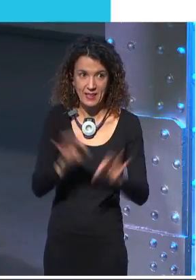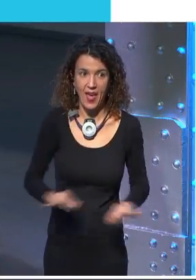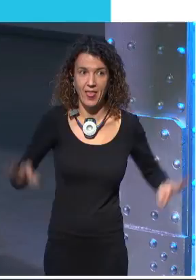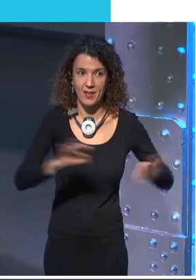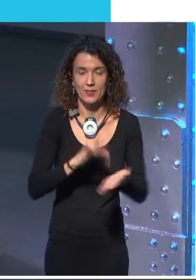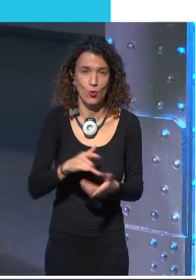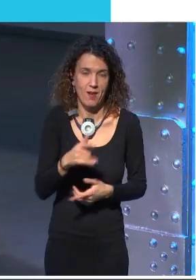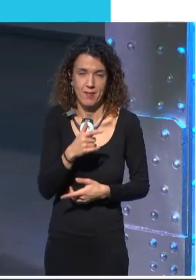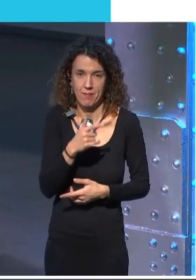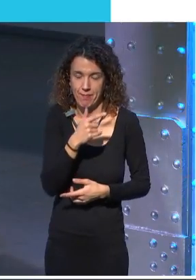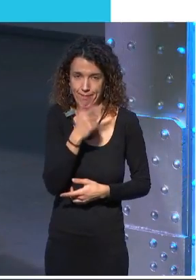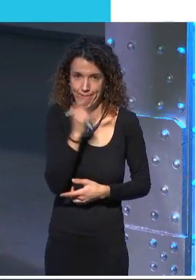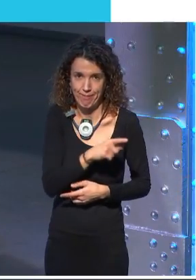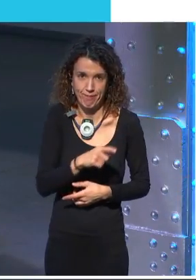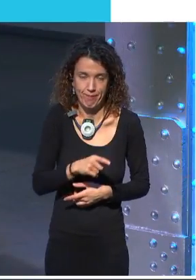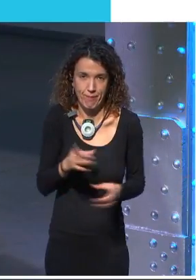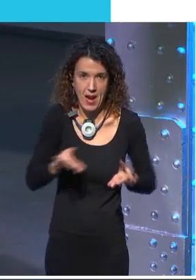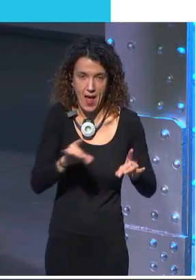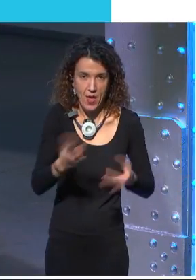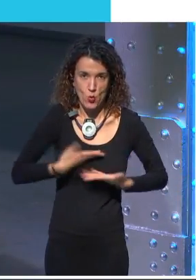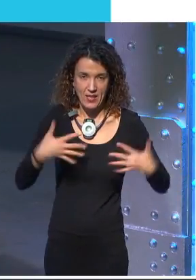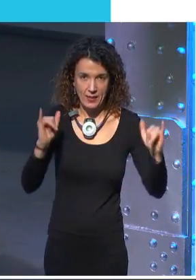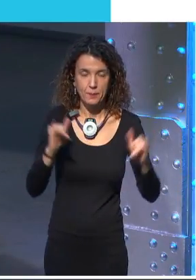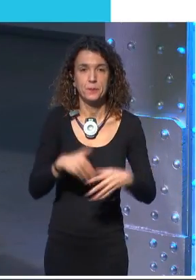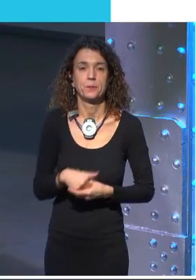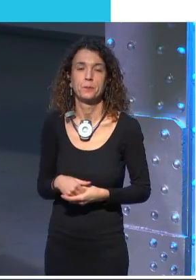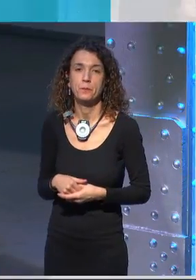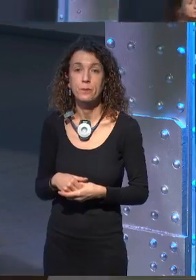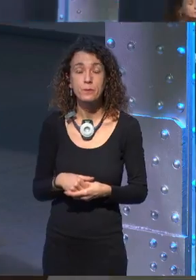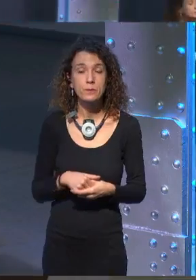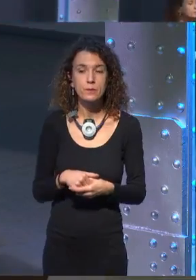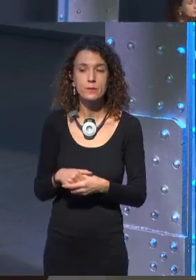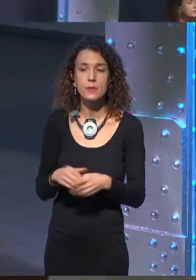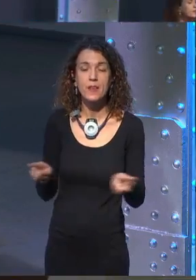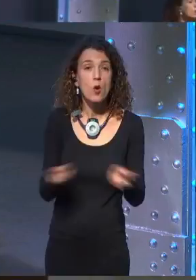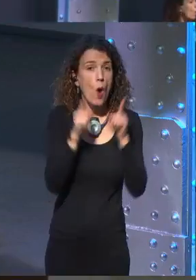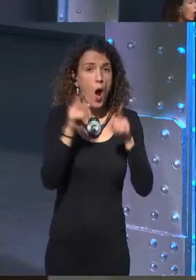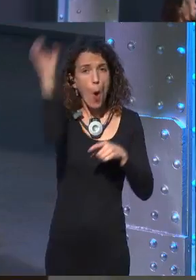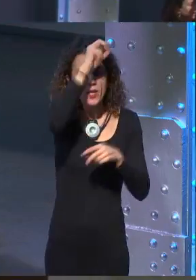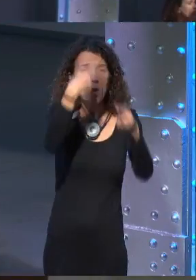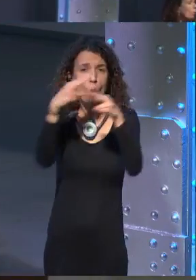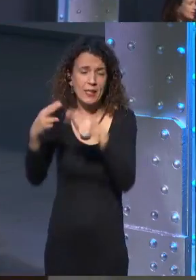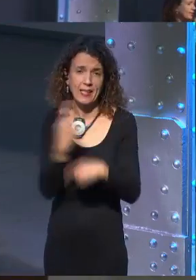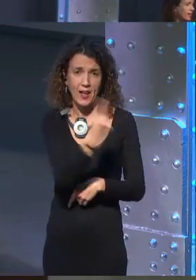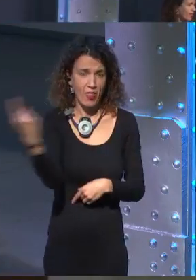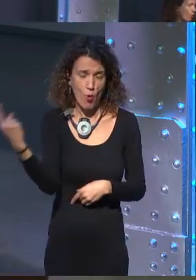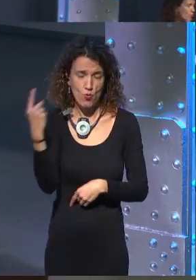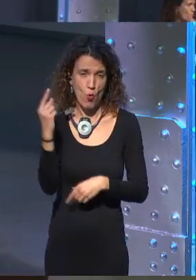At all. Zero. Right? Regardless of your political beliefs. We're from